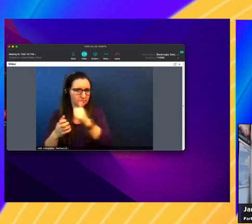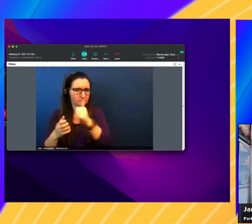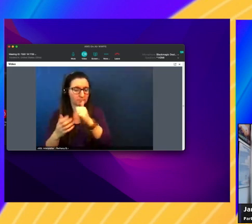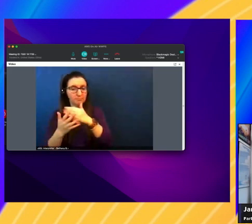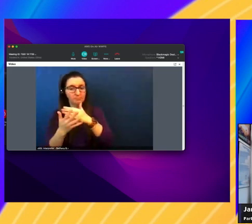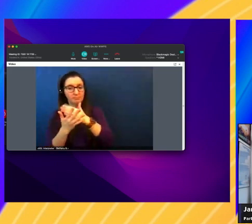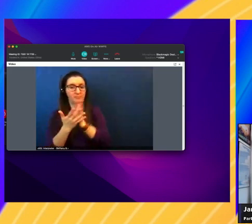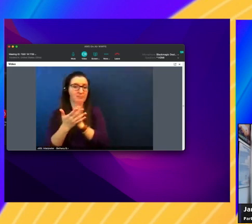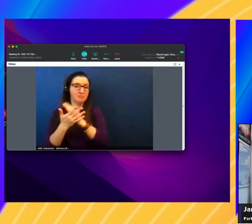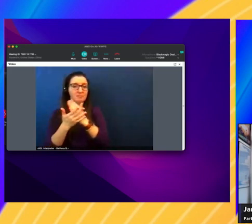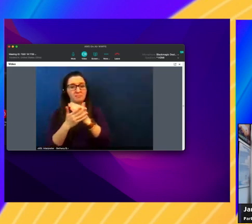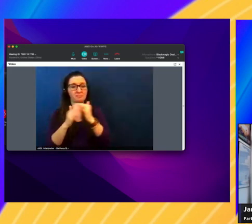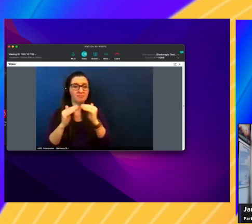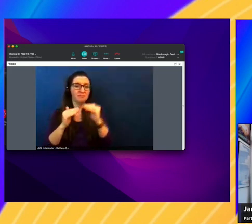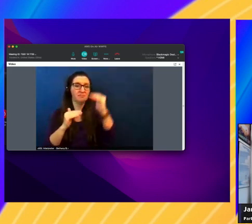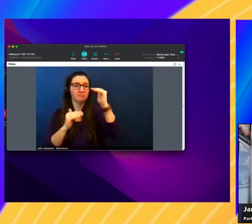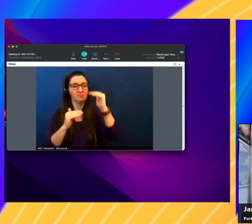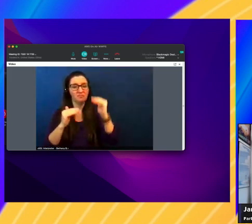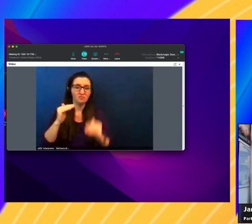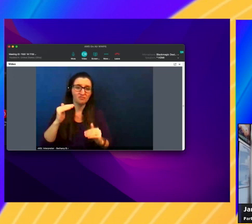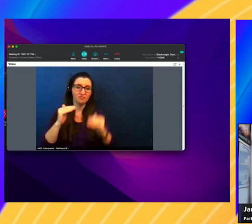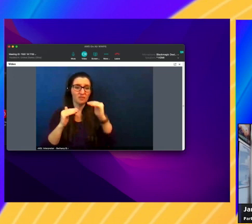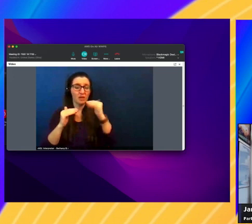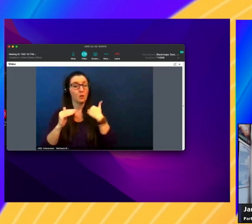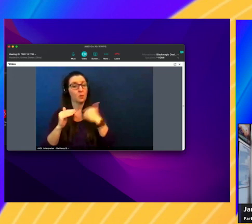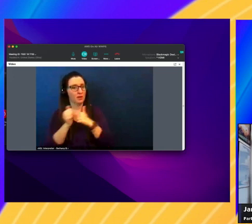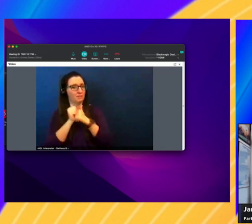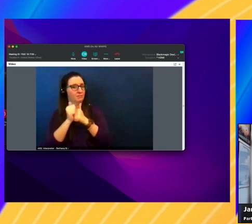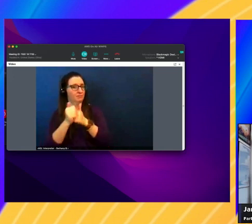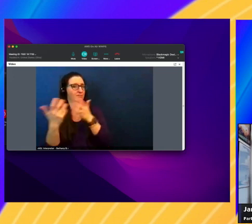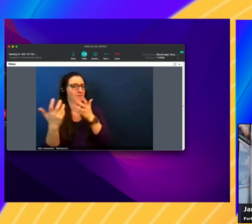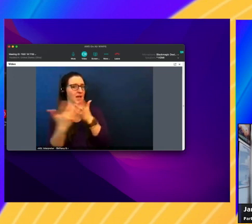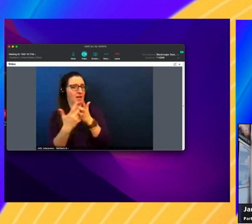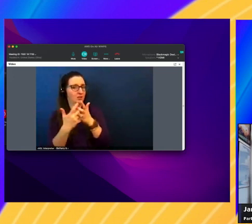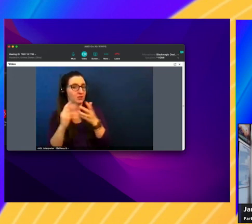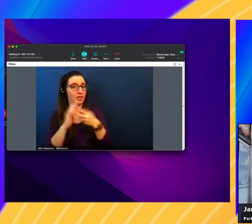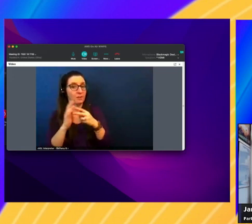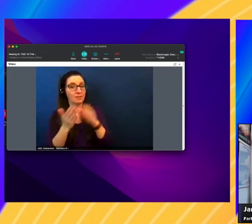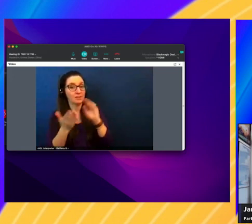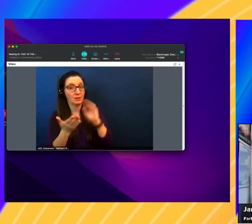up and down with you. And this means we lower your risk to security